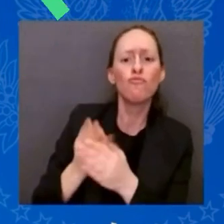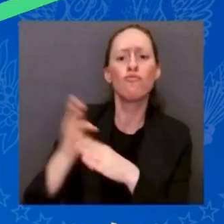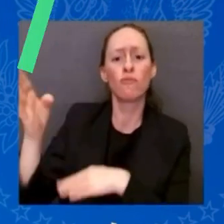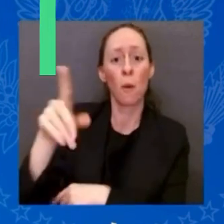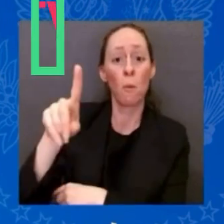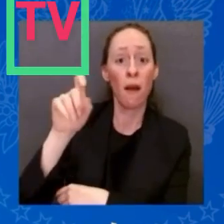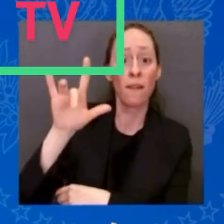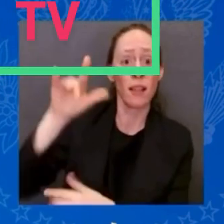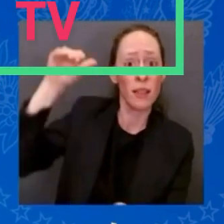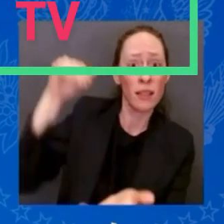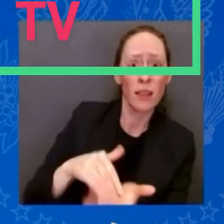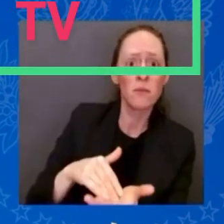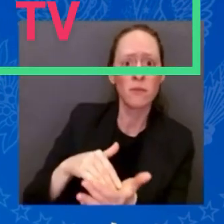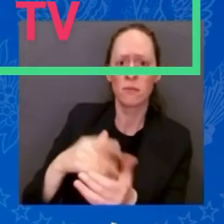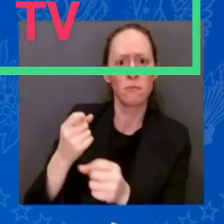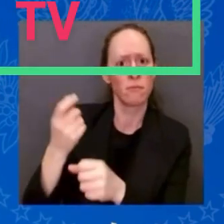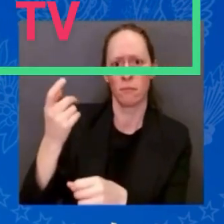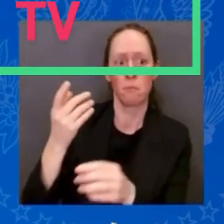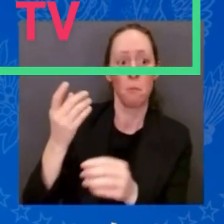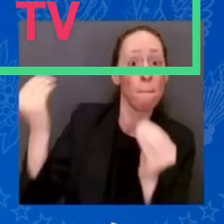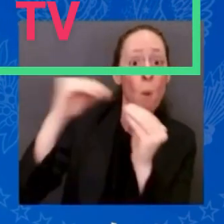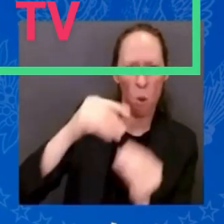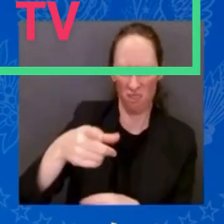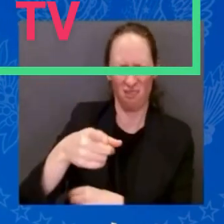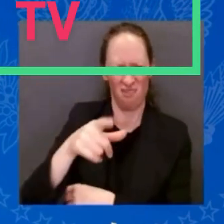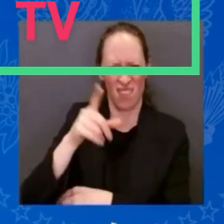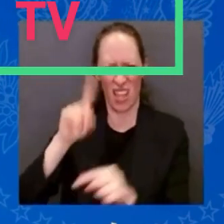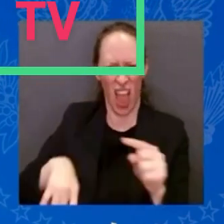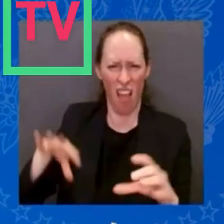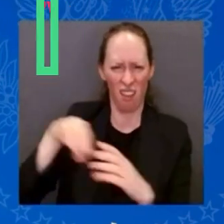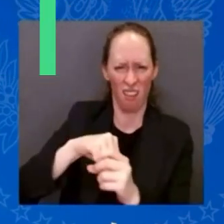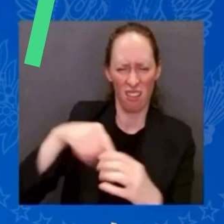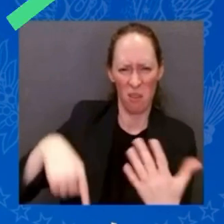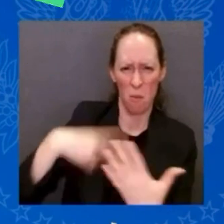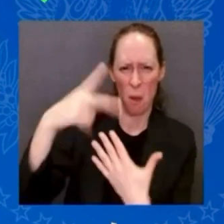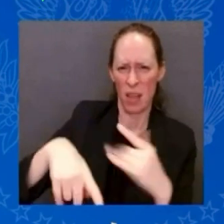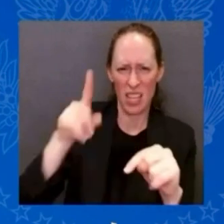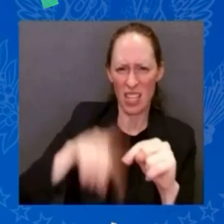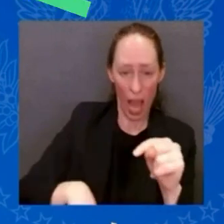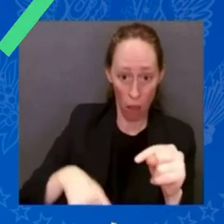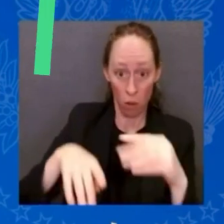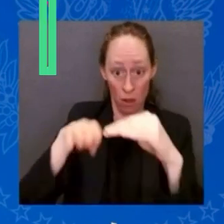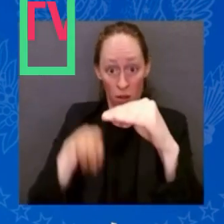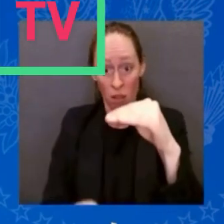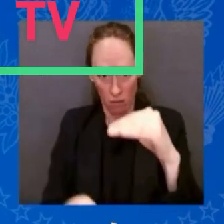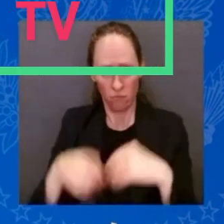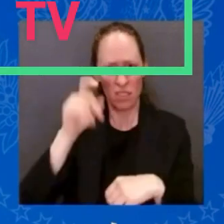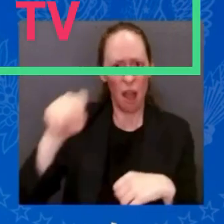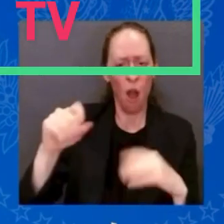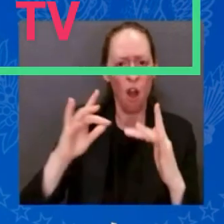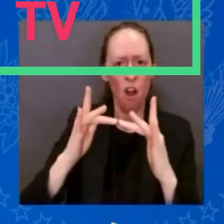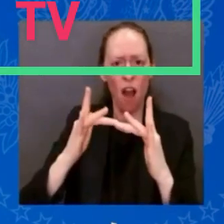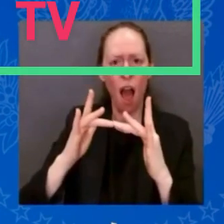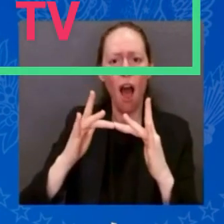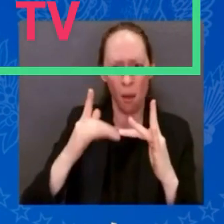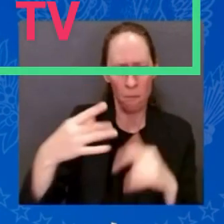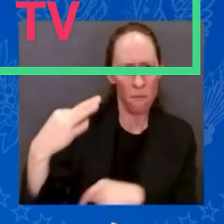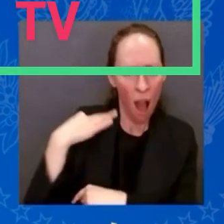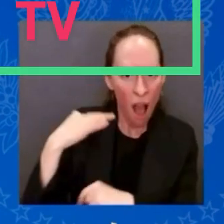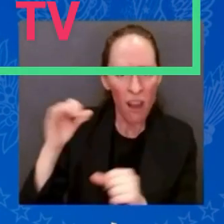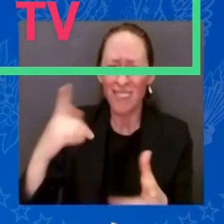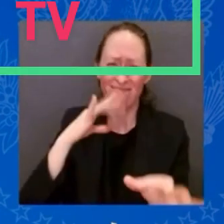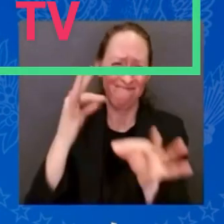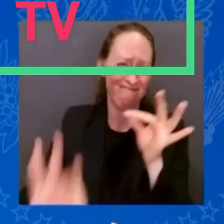The website had been set up. The applications had been simplified so that it took less than 5 minutes to complete. Notice had been sent